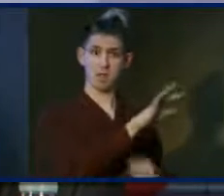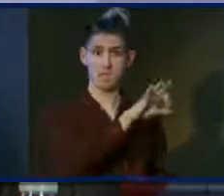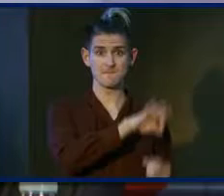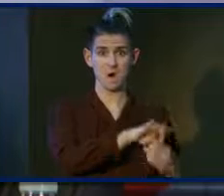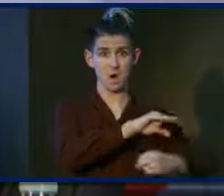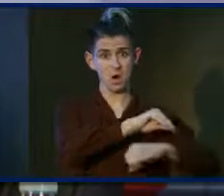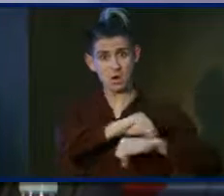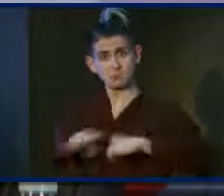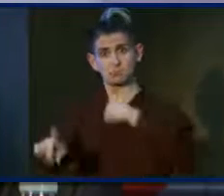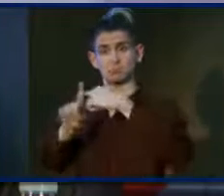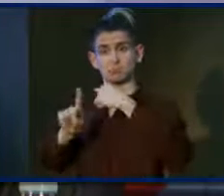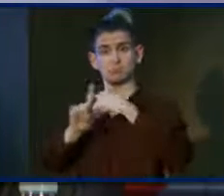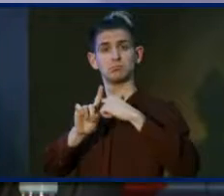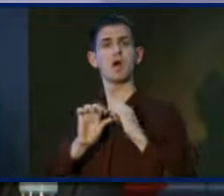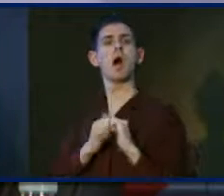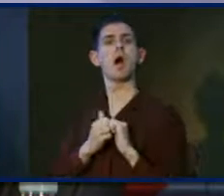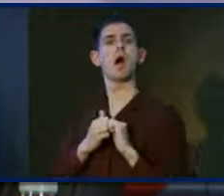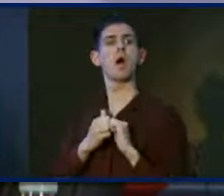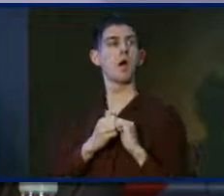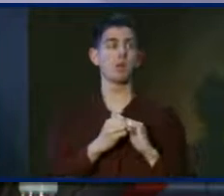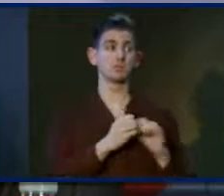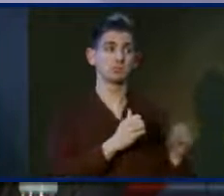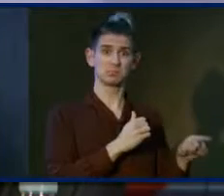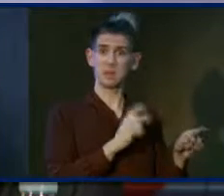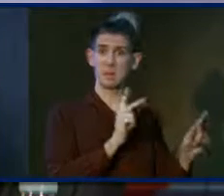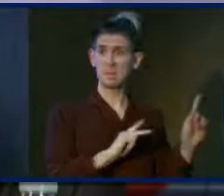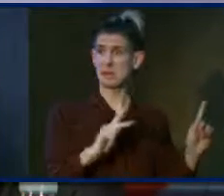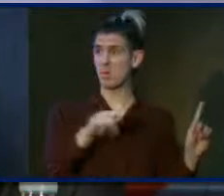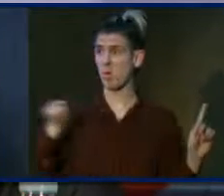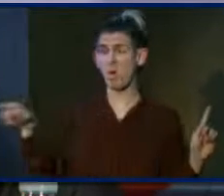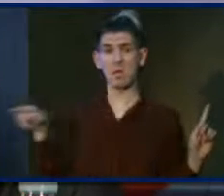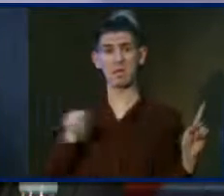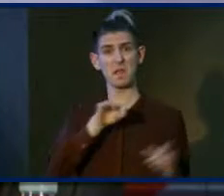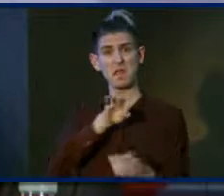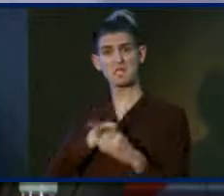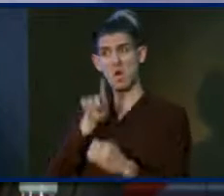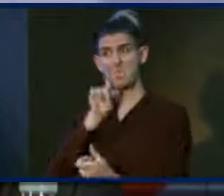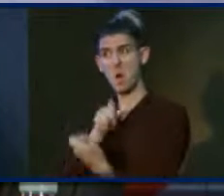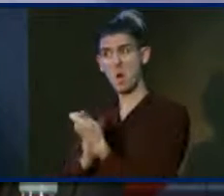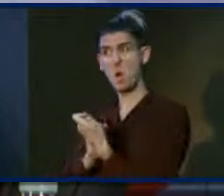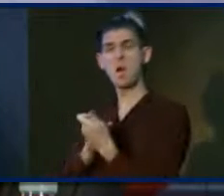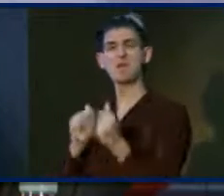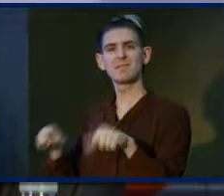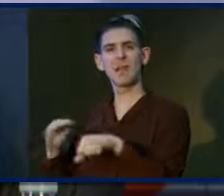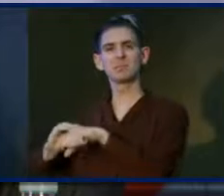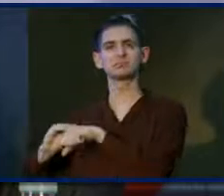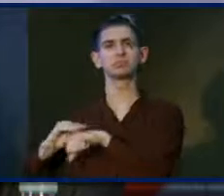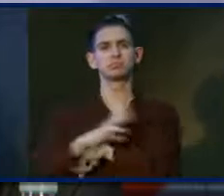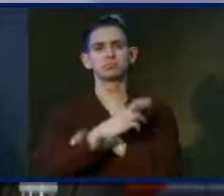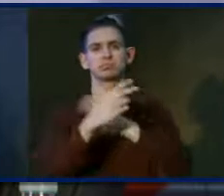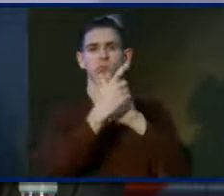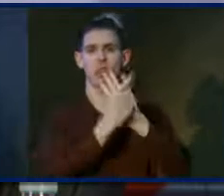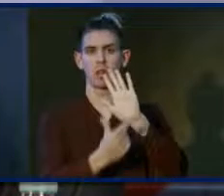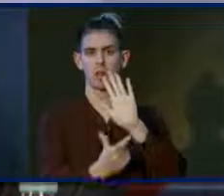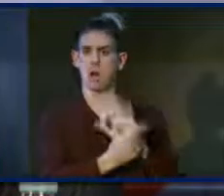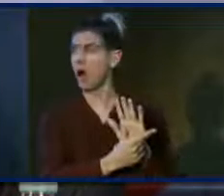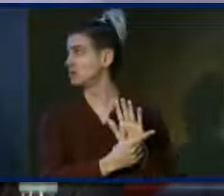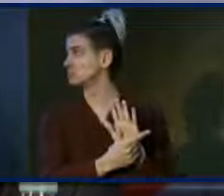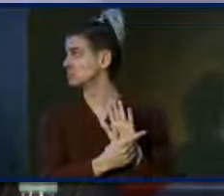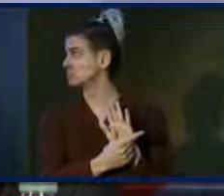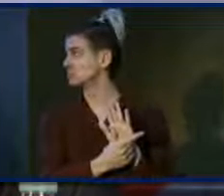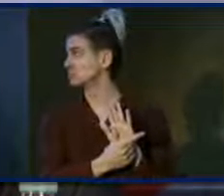they vote for can influence policy,